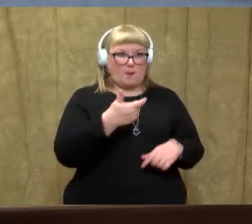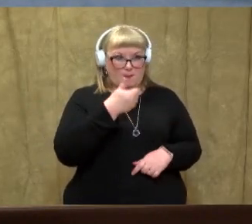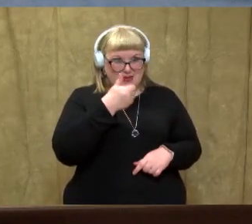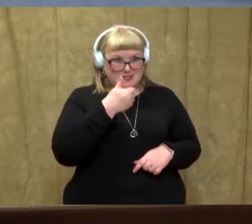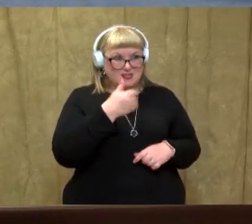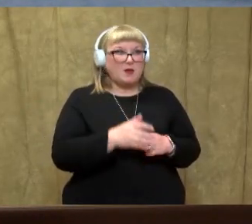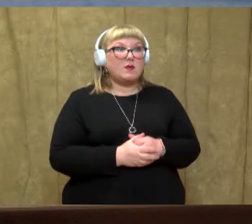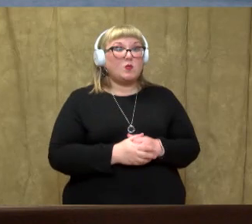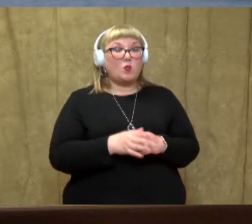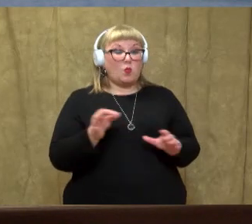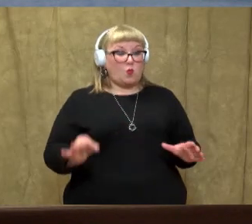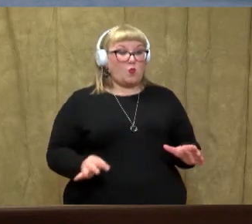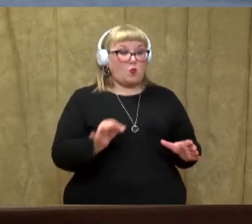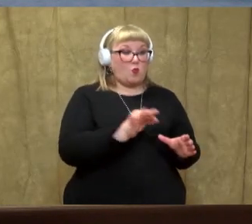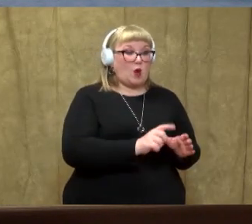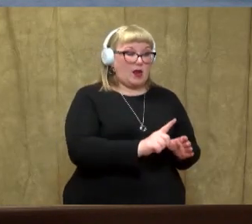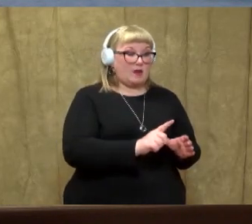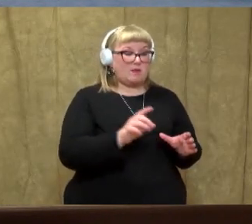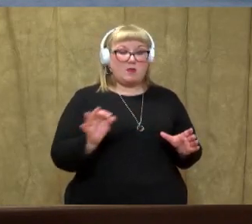started. 1,